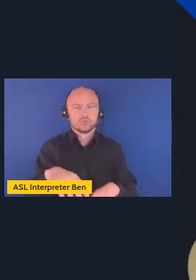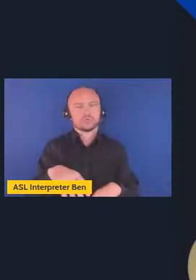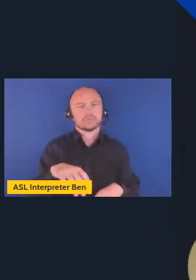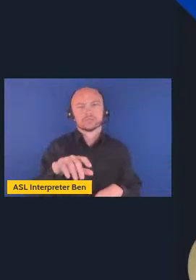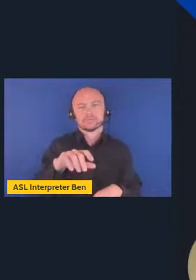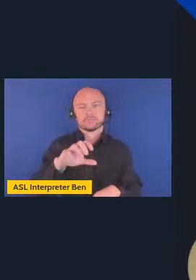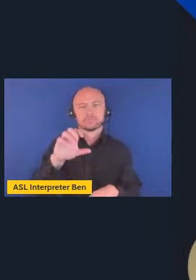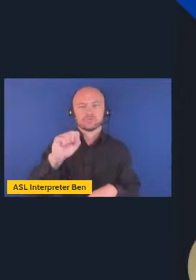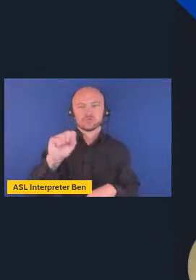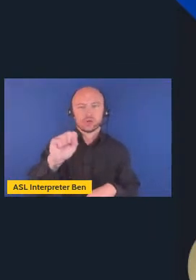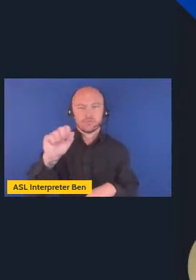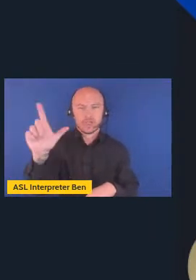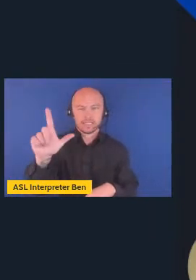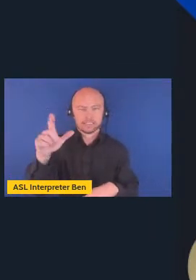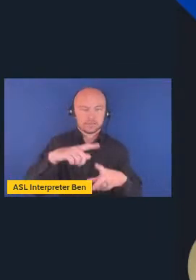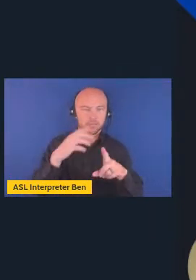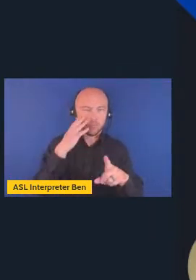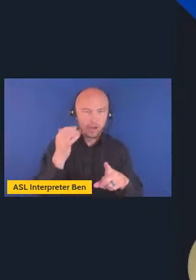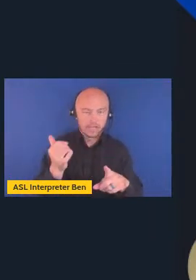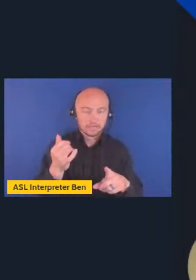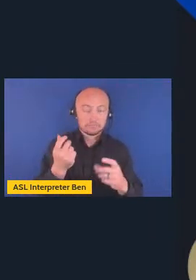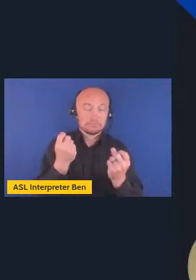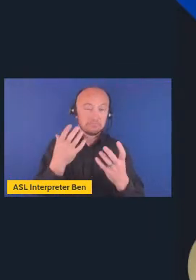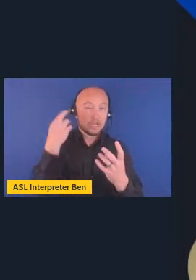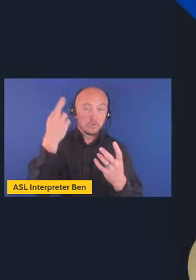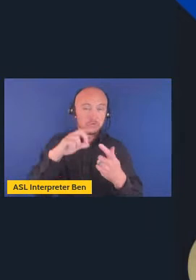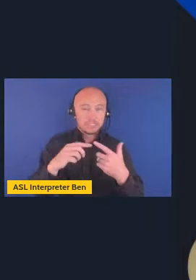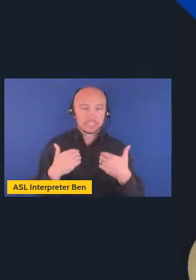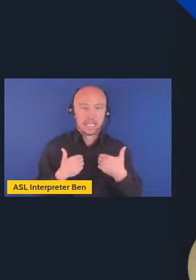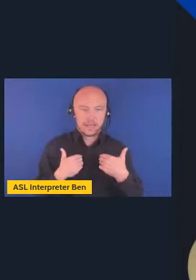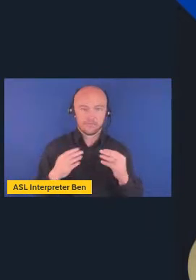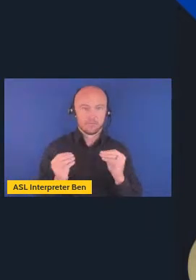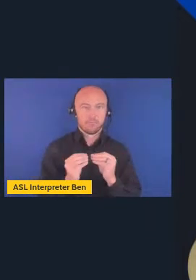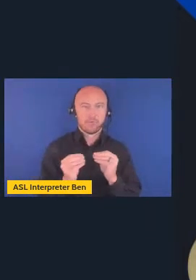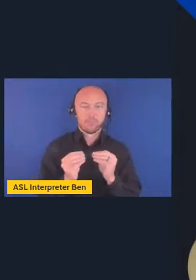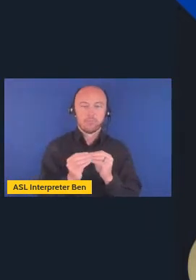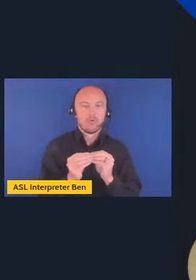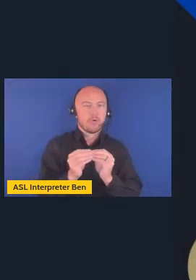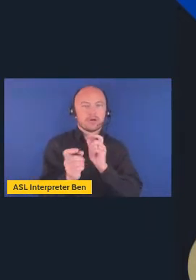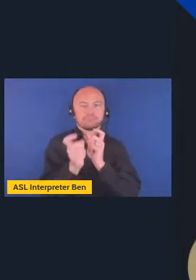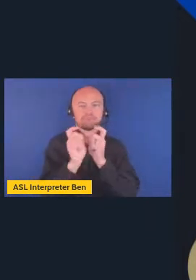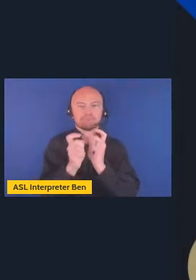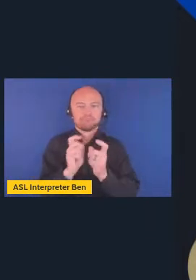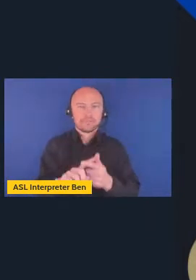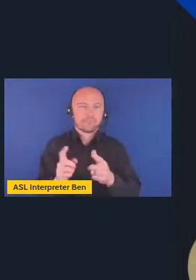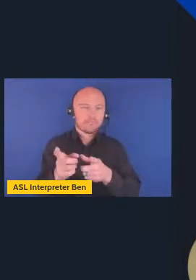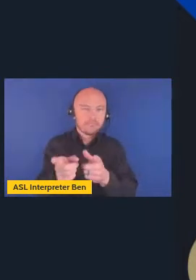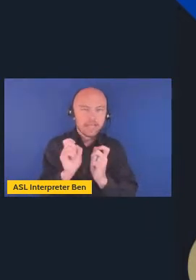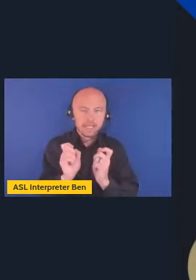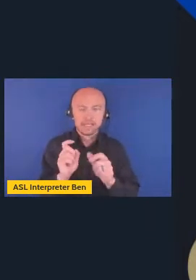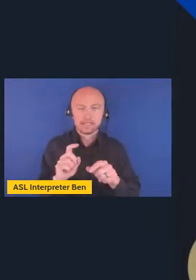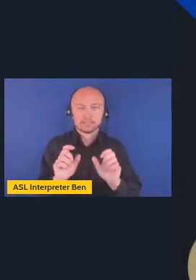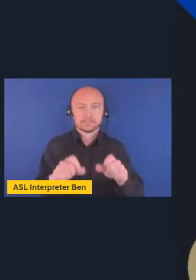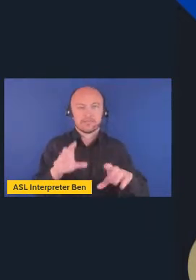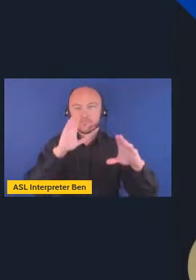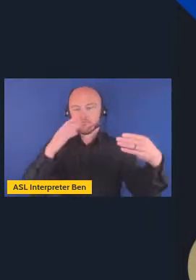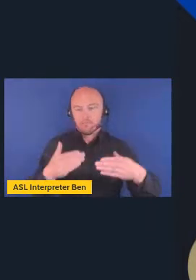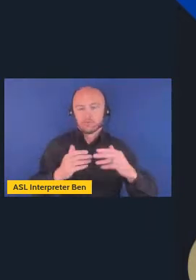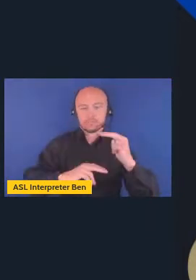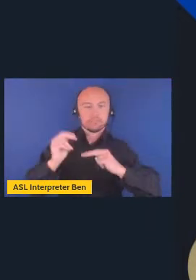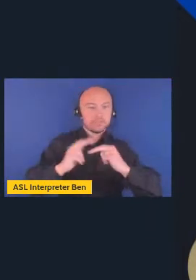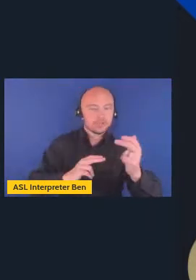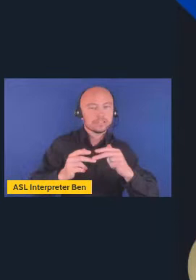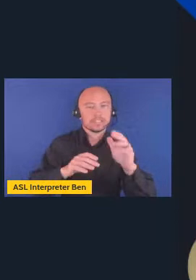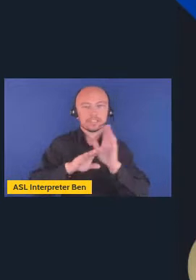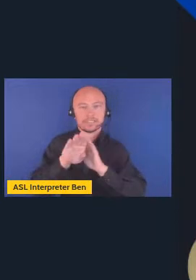There's different reasons, but really when it comes down to it, it allows you to be more agile and focus more on building and developing